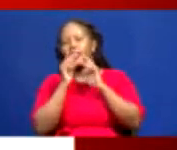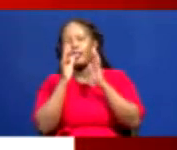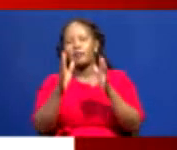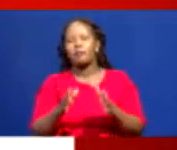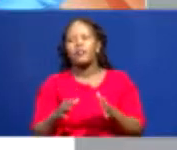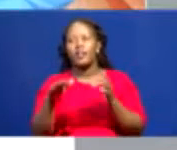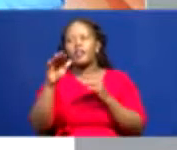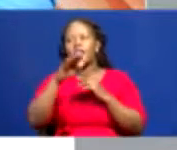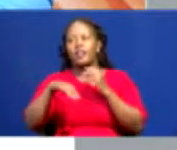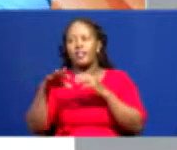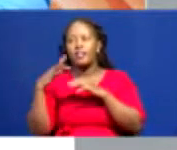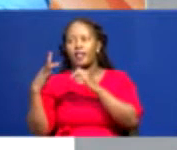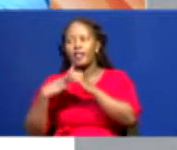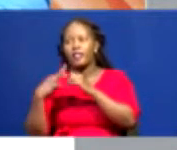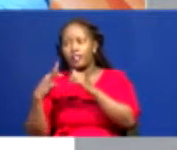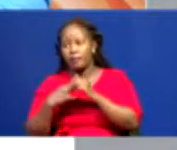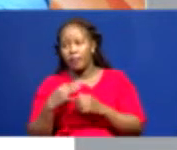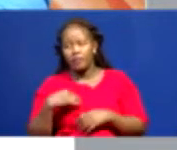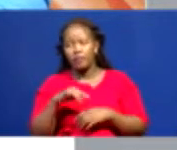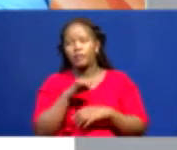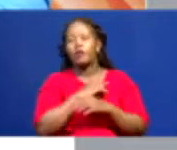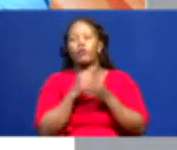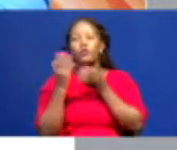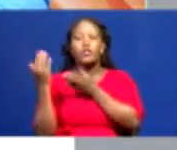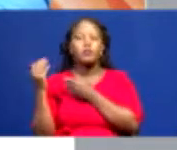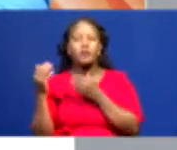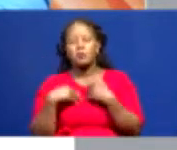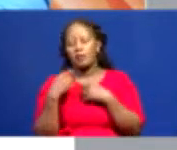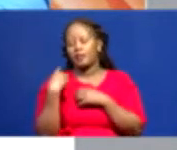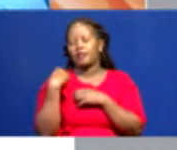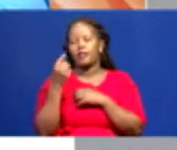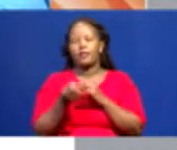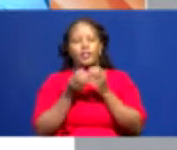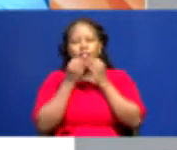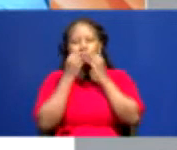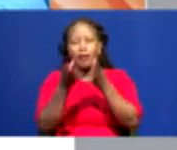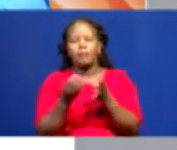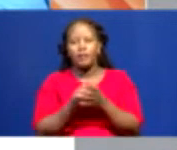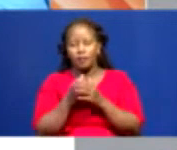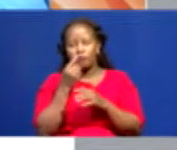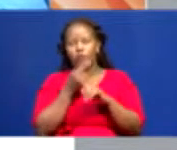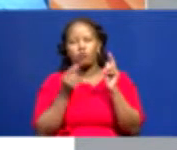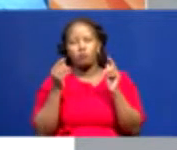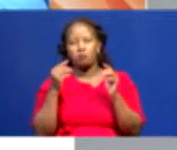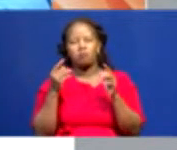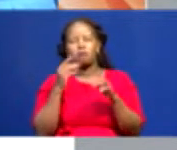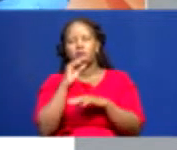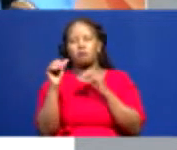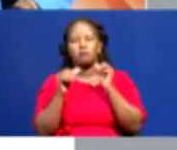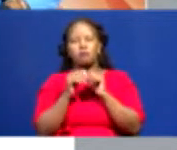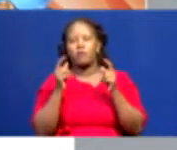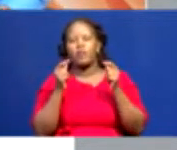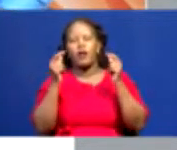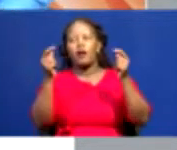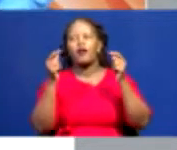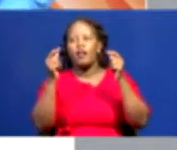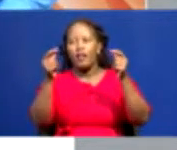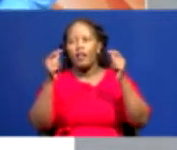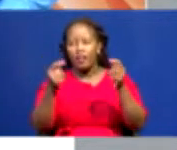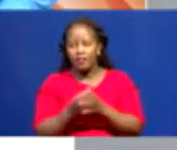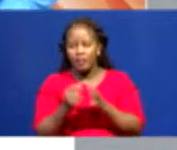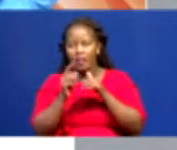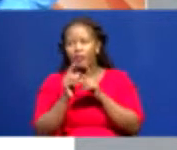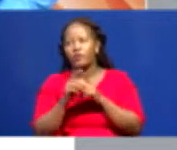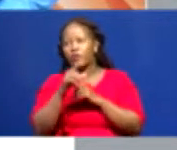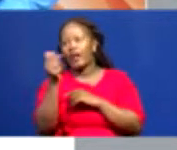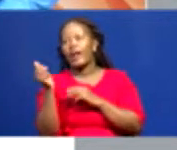Kibra, where we are expected to get the latest updates amid the anti-government protest in the country. Achela Simon